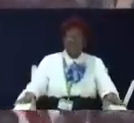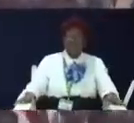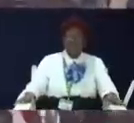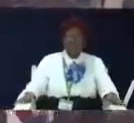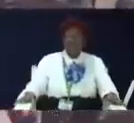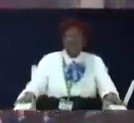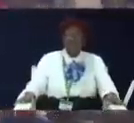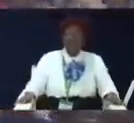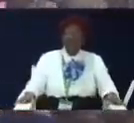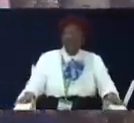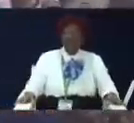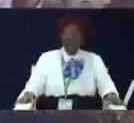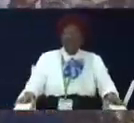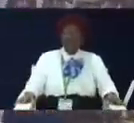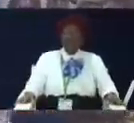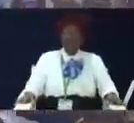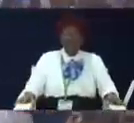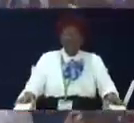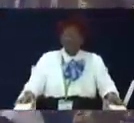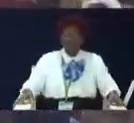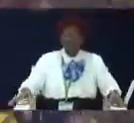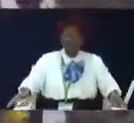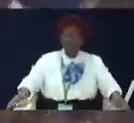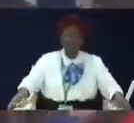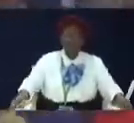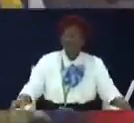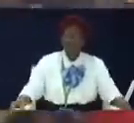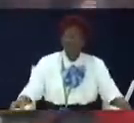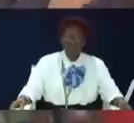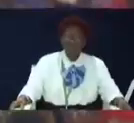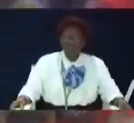Please help me pull the chair back. Thank you.